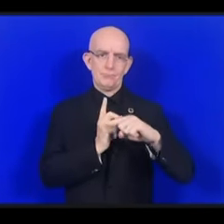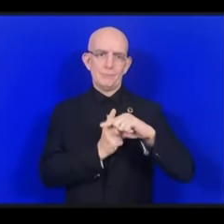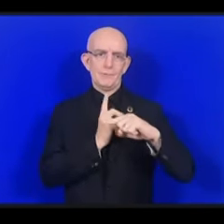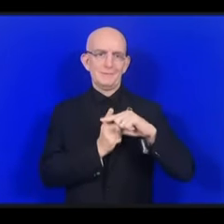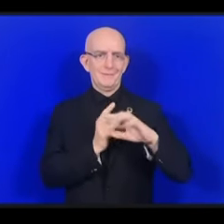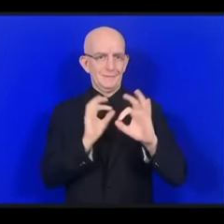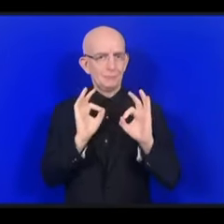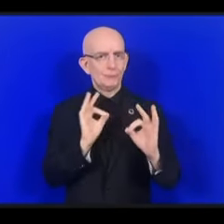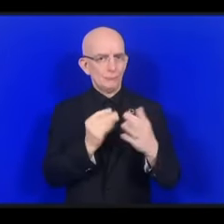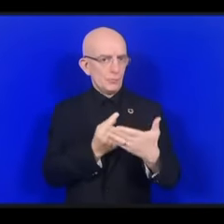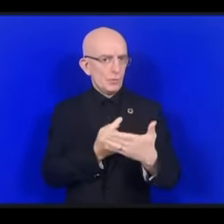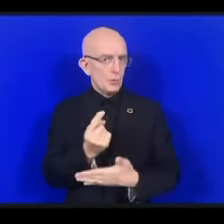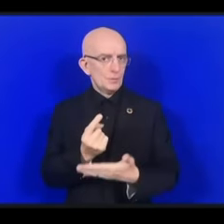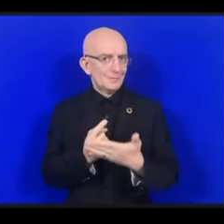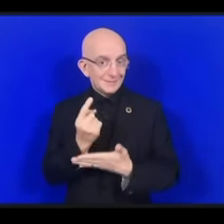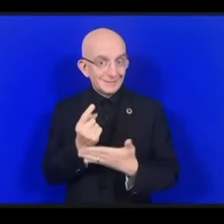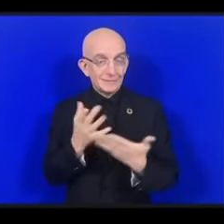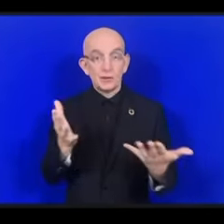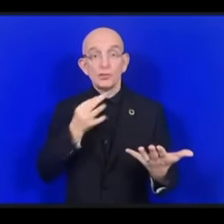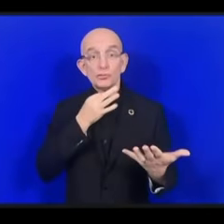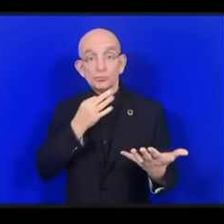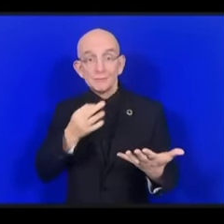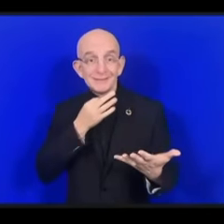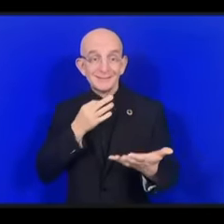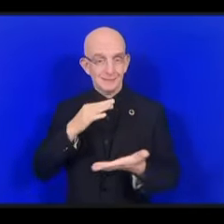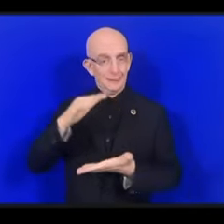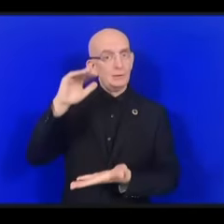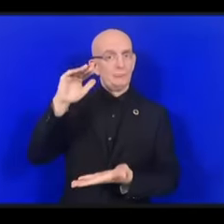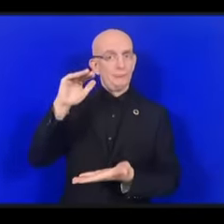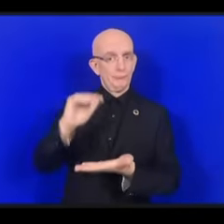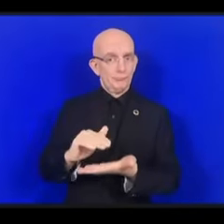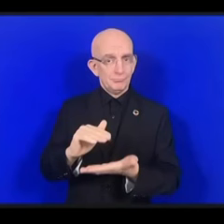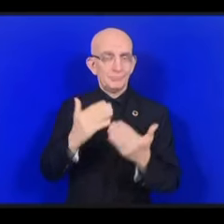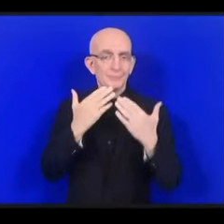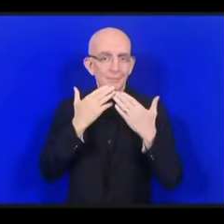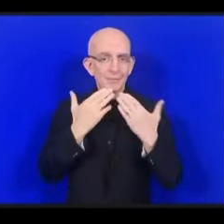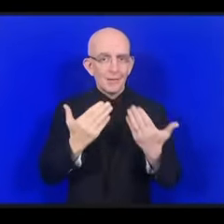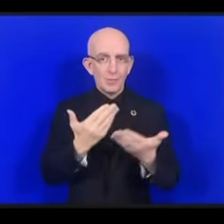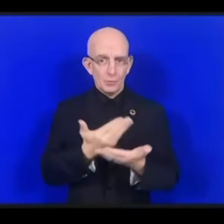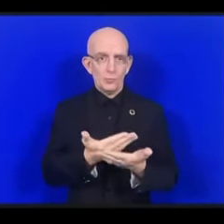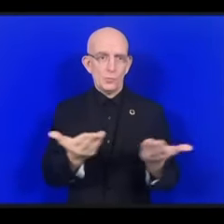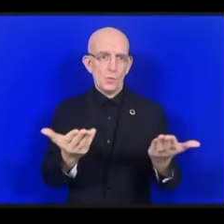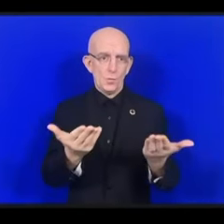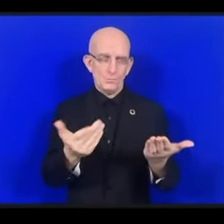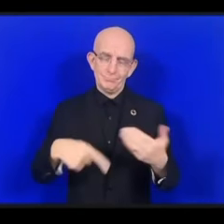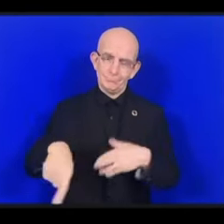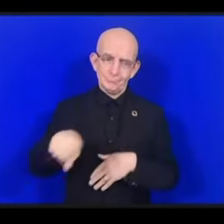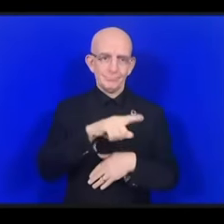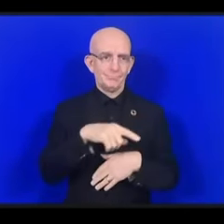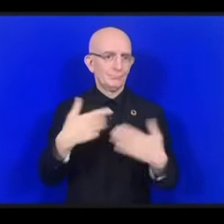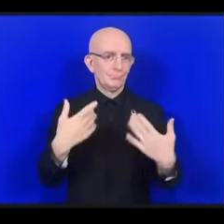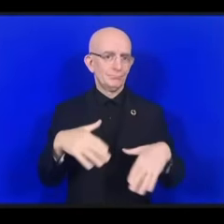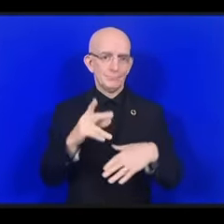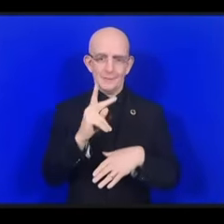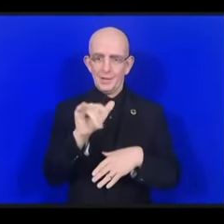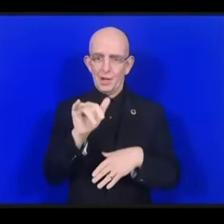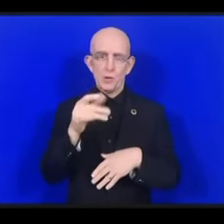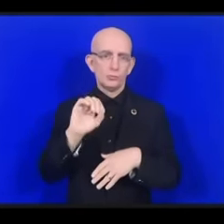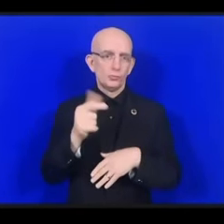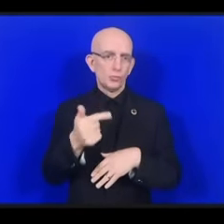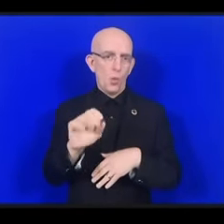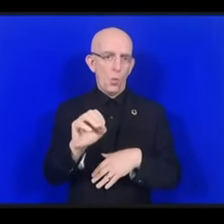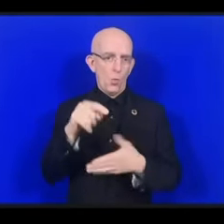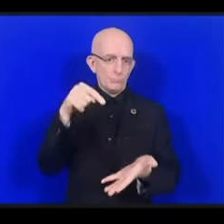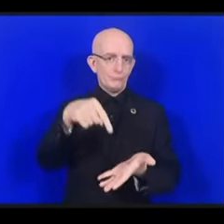Thank you, all of you, here in Kyoto or virtually across the world. Last but not